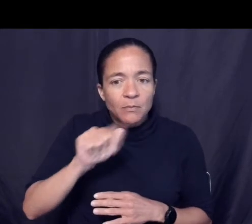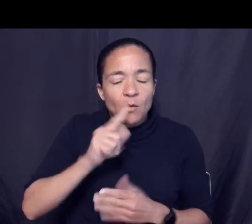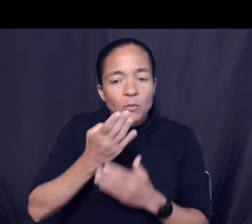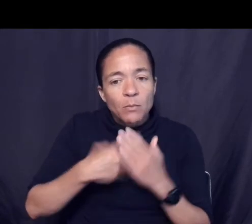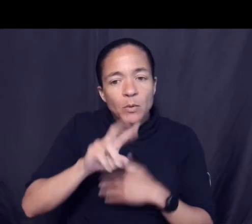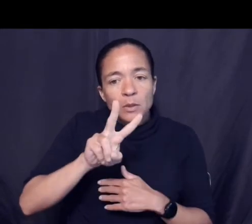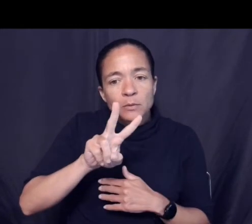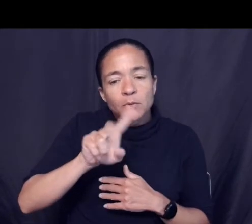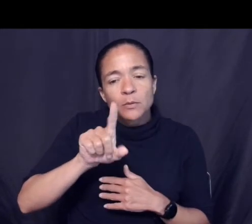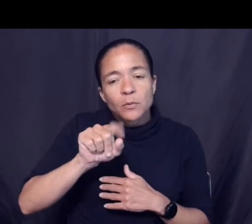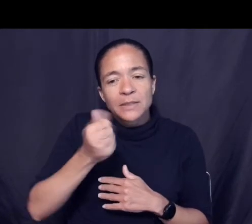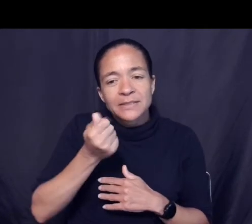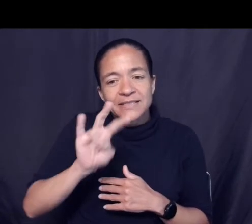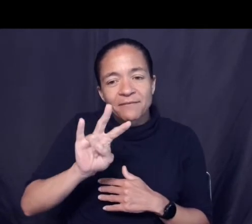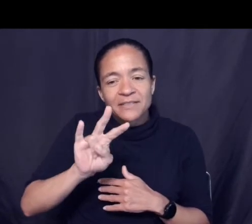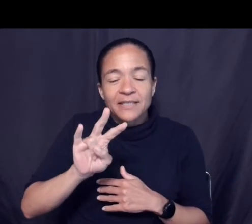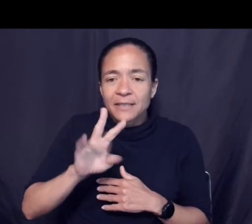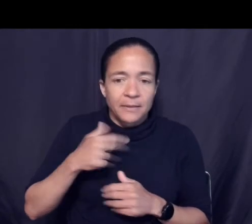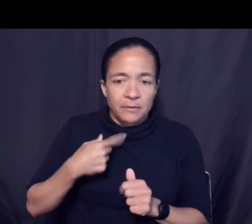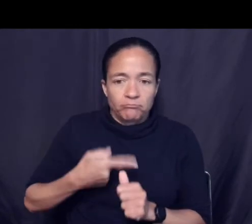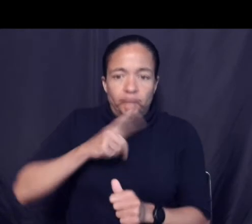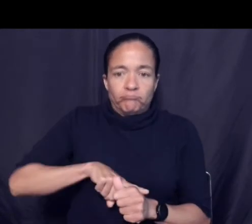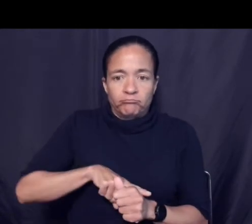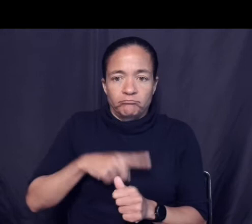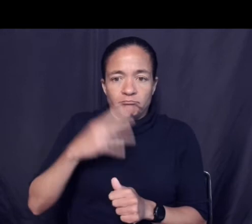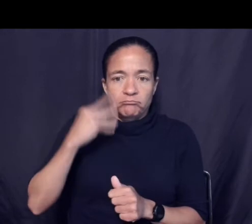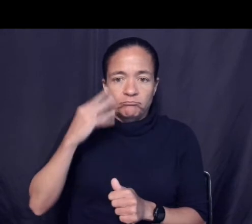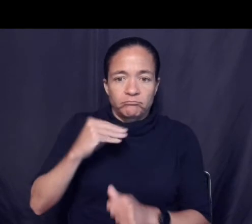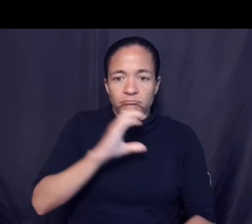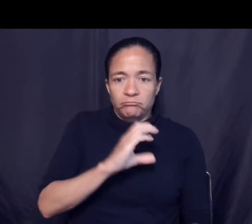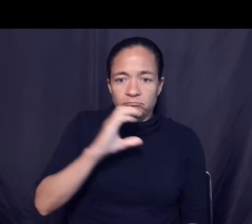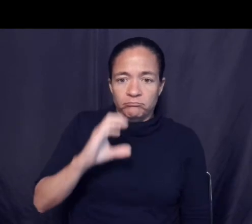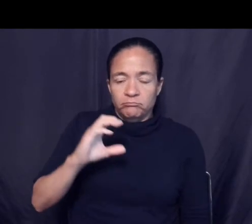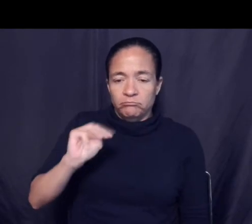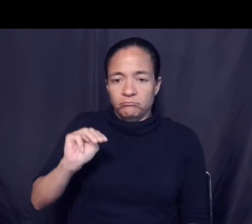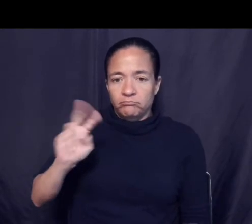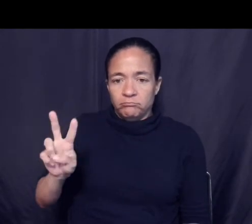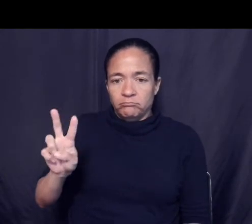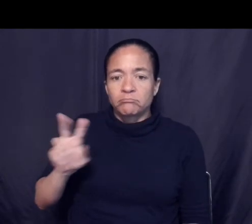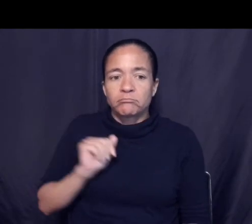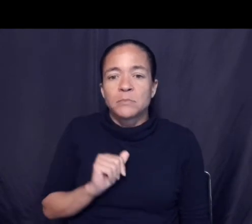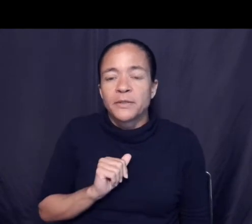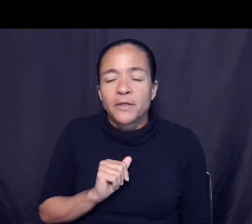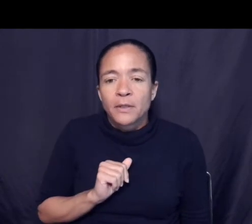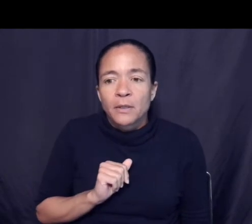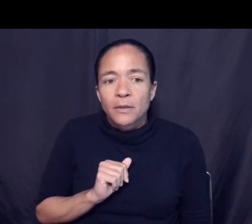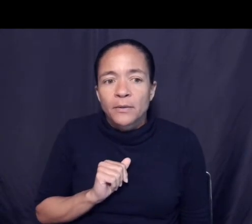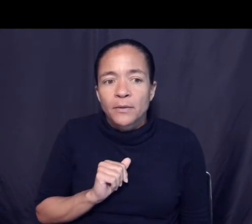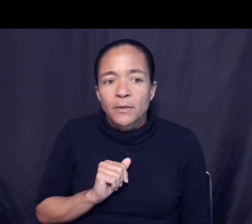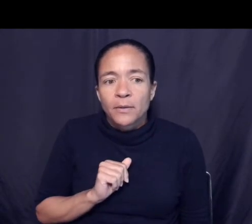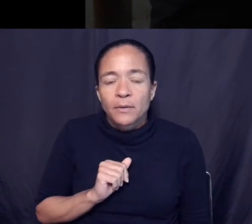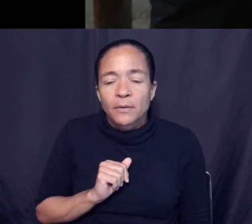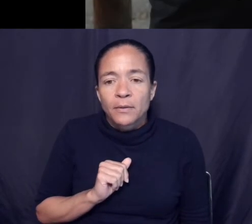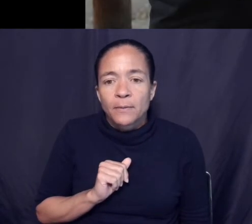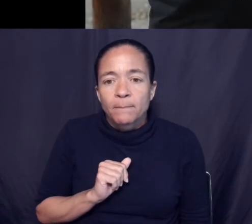in 2017. That was our first introduction to congenital CMV,